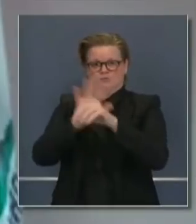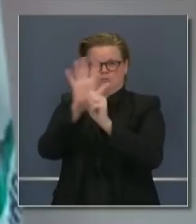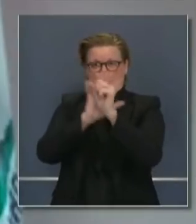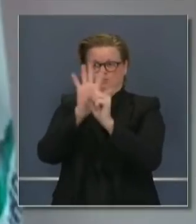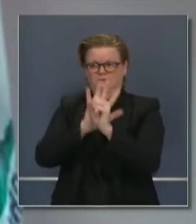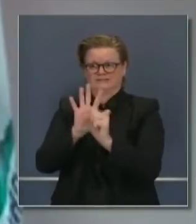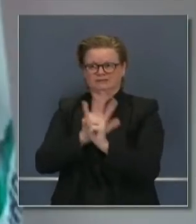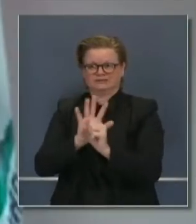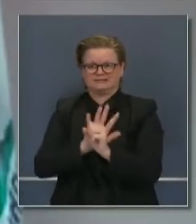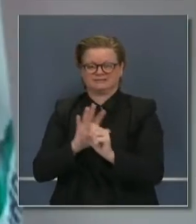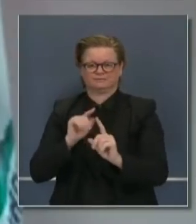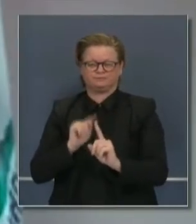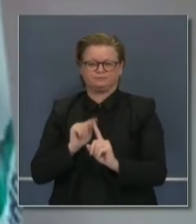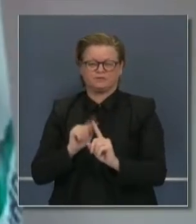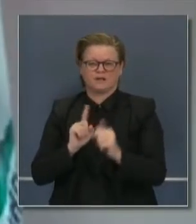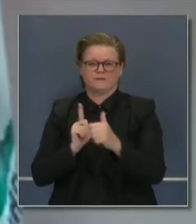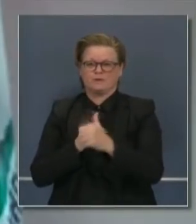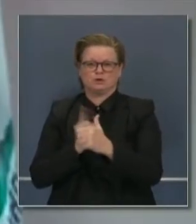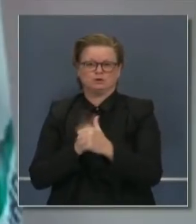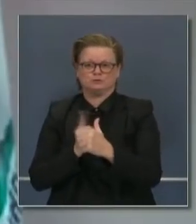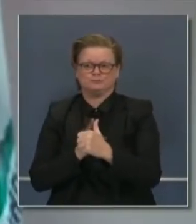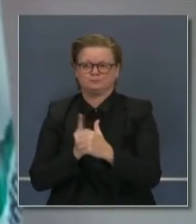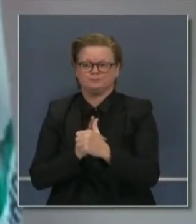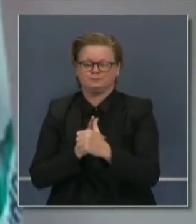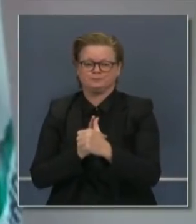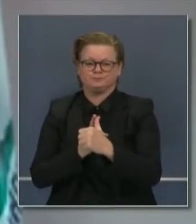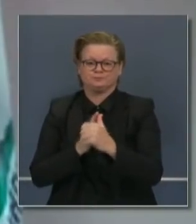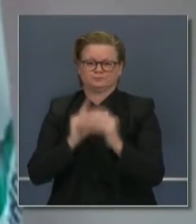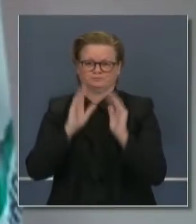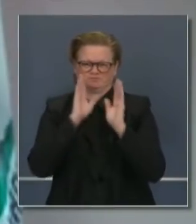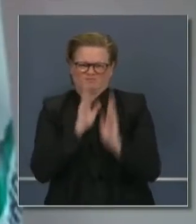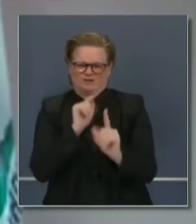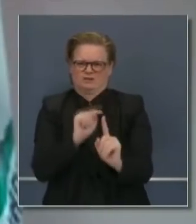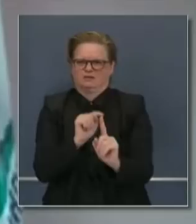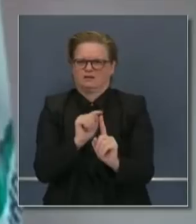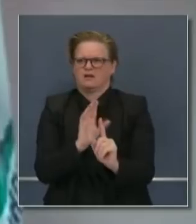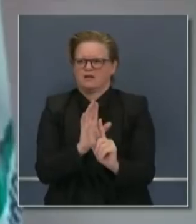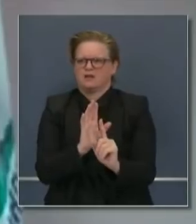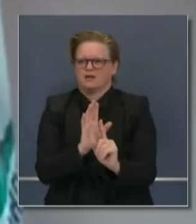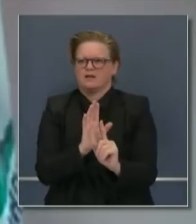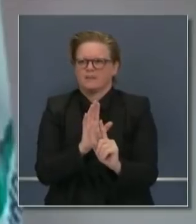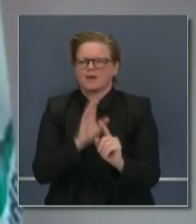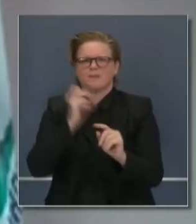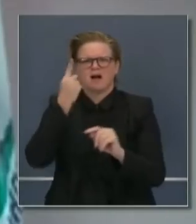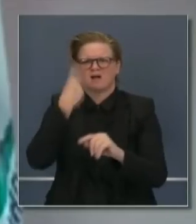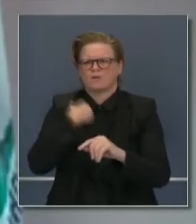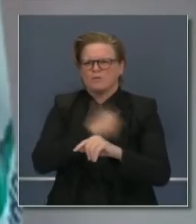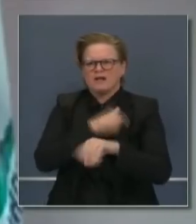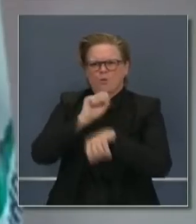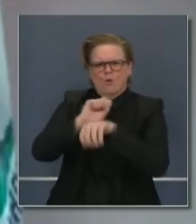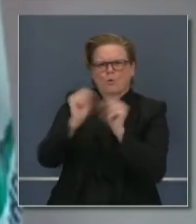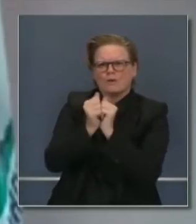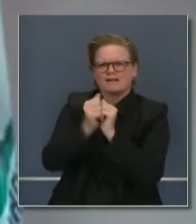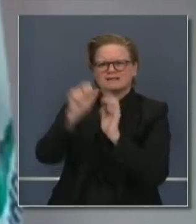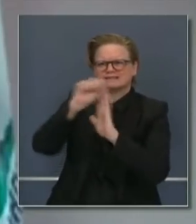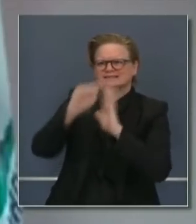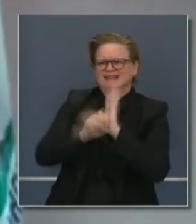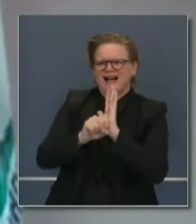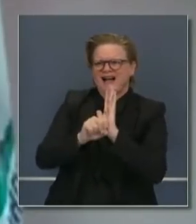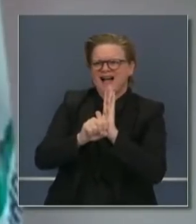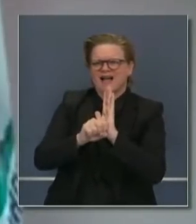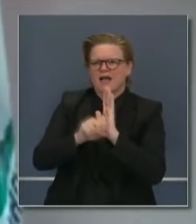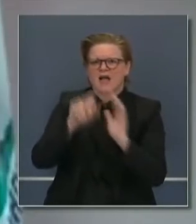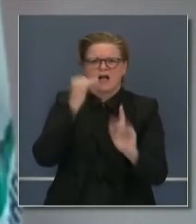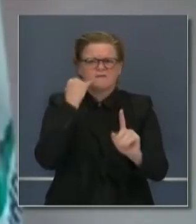first. But of course, we behave and work together as a state, and if needed, patients in one region may